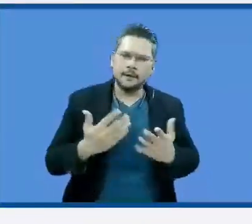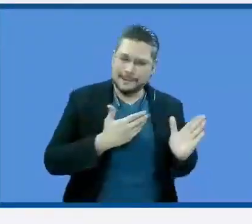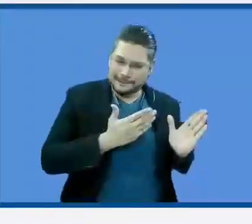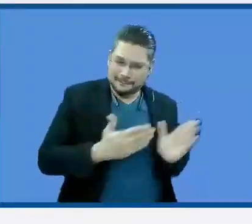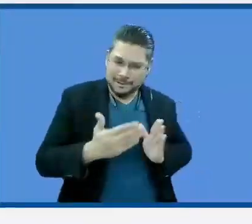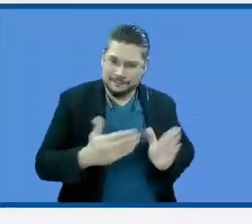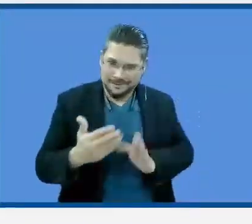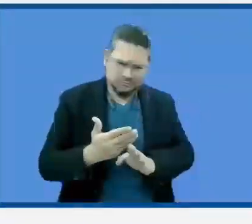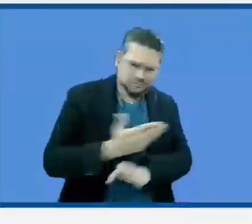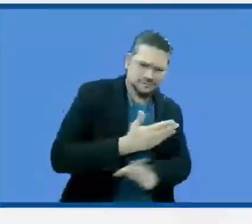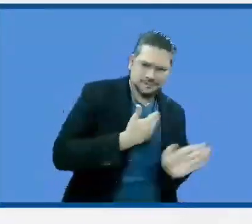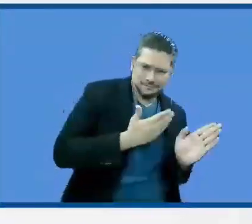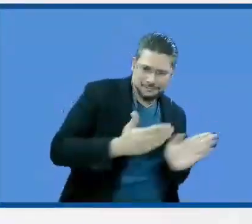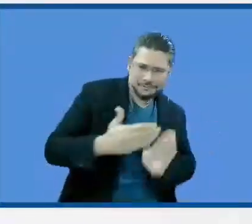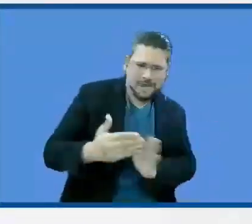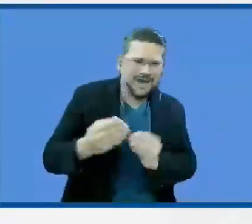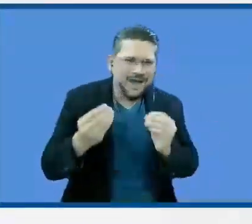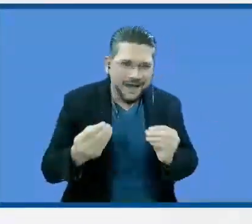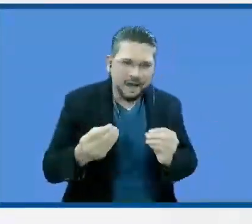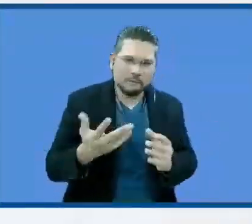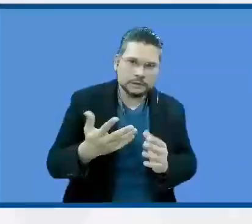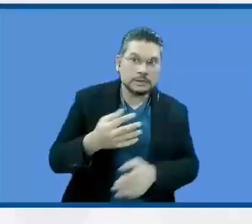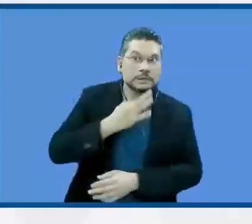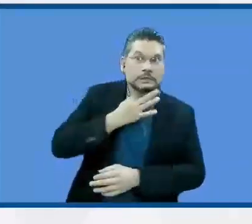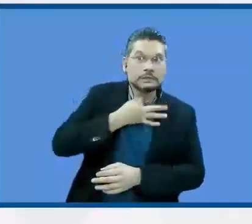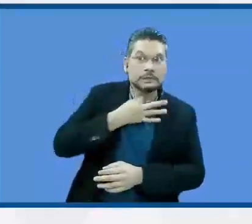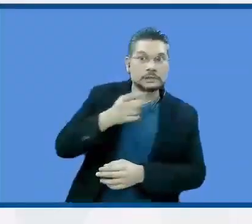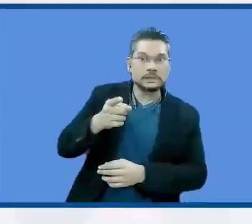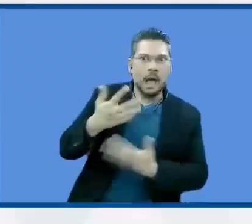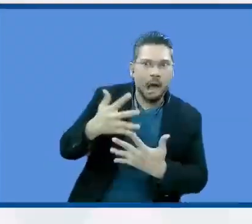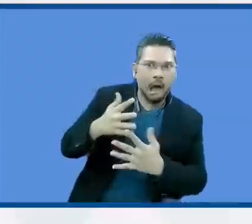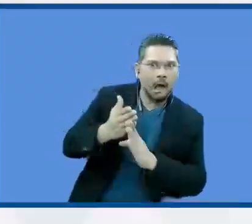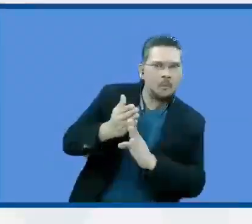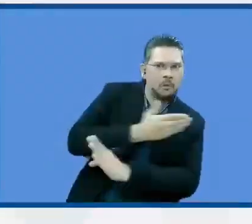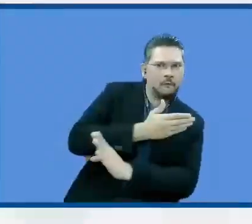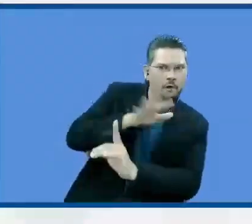risk identification, data-driven risk assessments, robust early